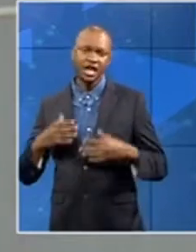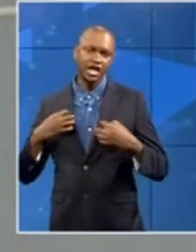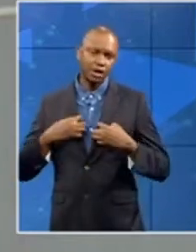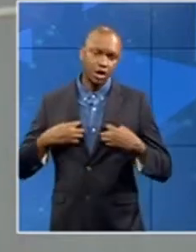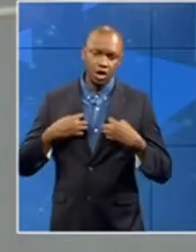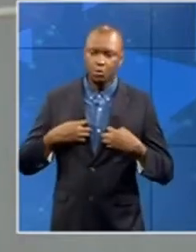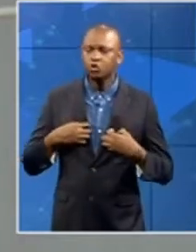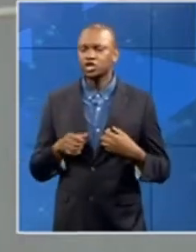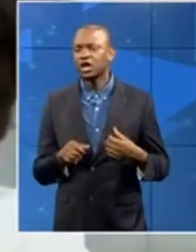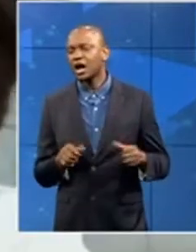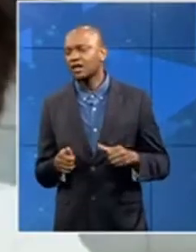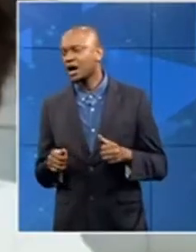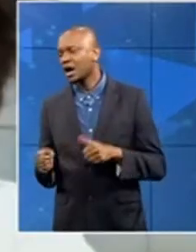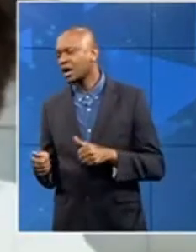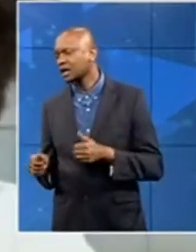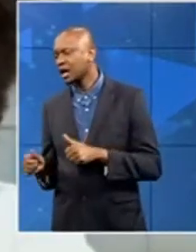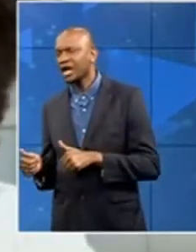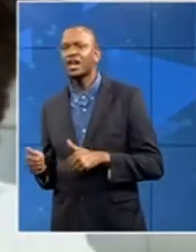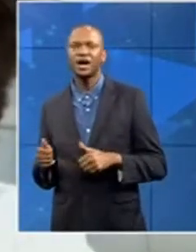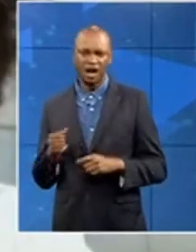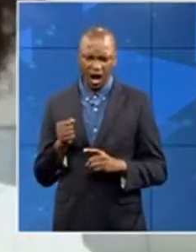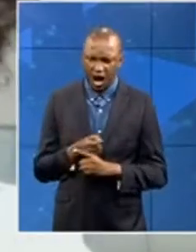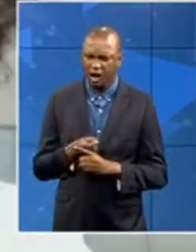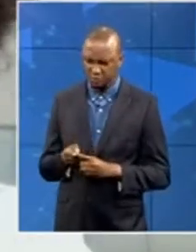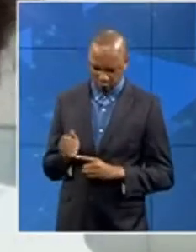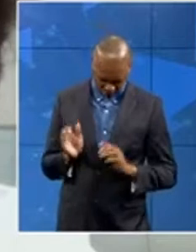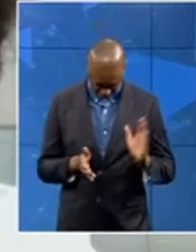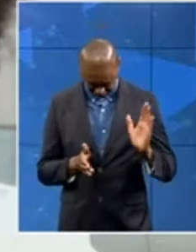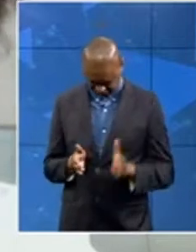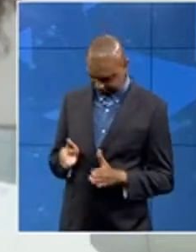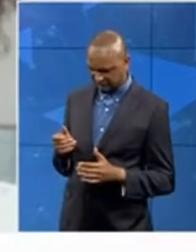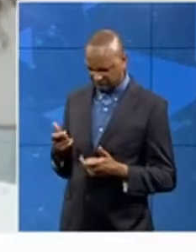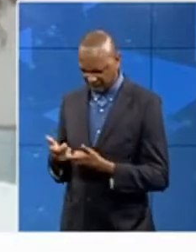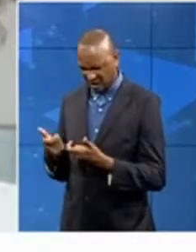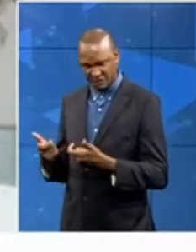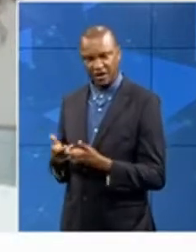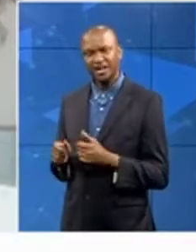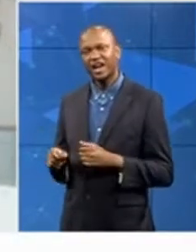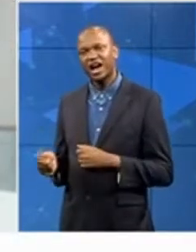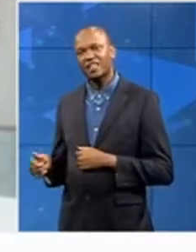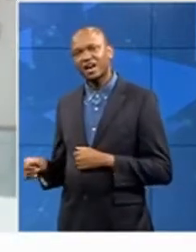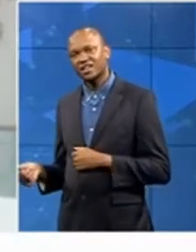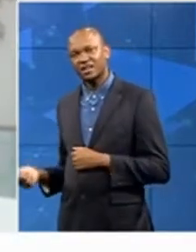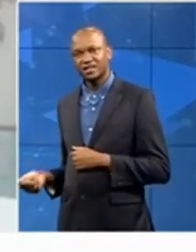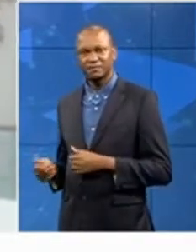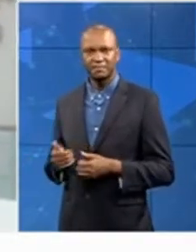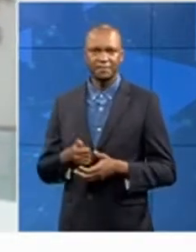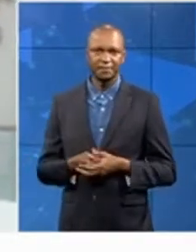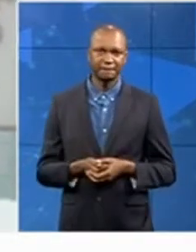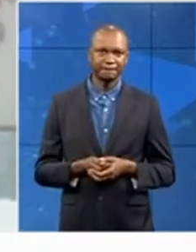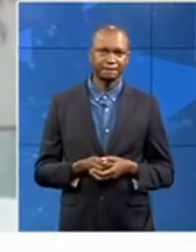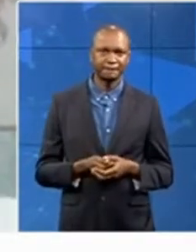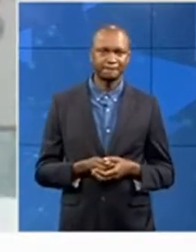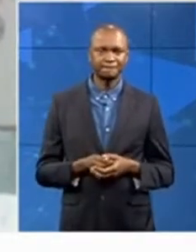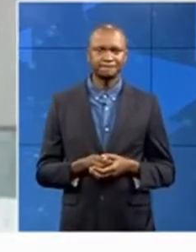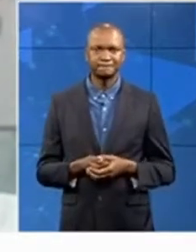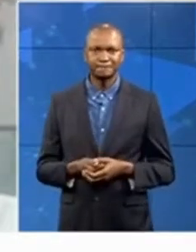labanye. The impact of toxic stress on children experience in the